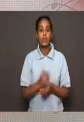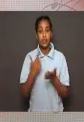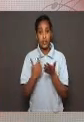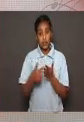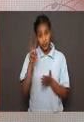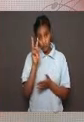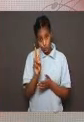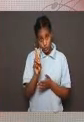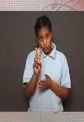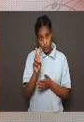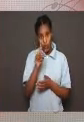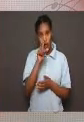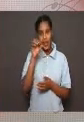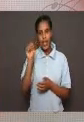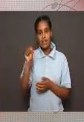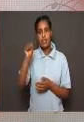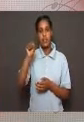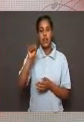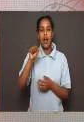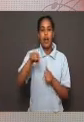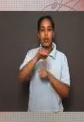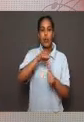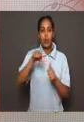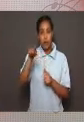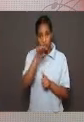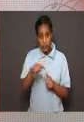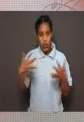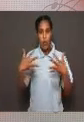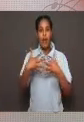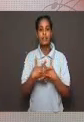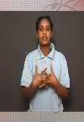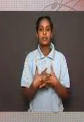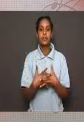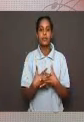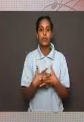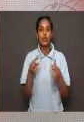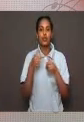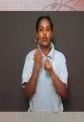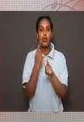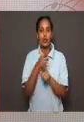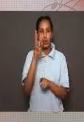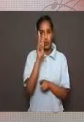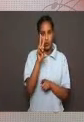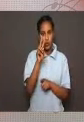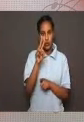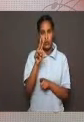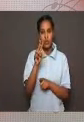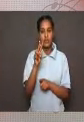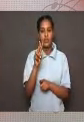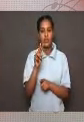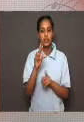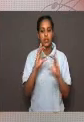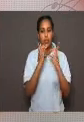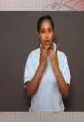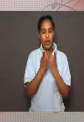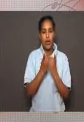These two 1s atomic orbitals combine to form two sigma